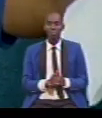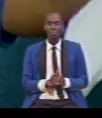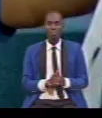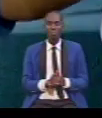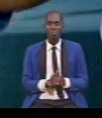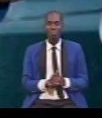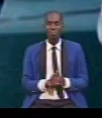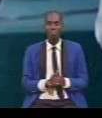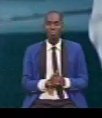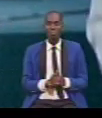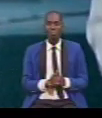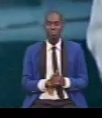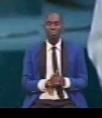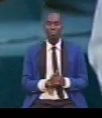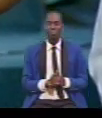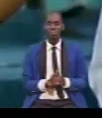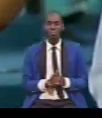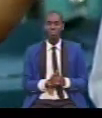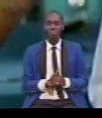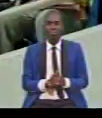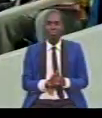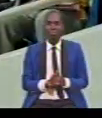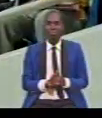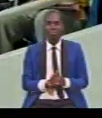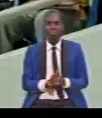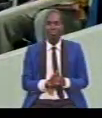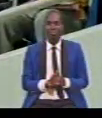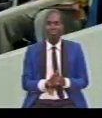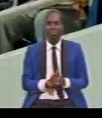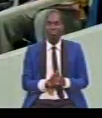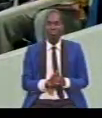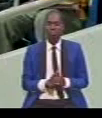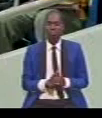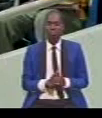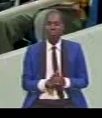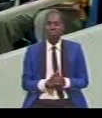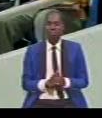ya richebu ino nionga mlungu ziko mo. Praise the Lord.